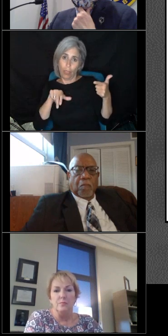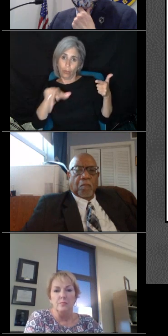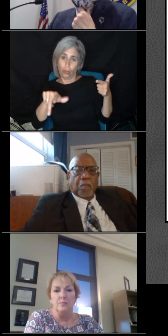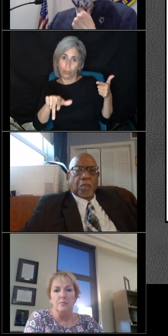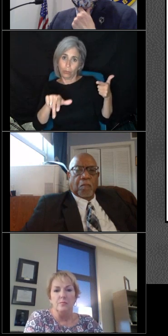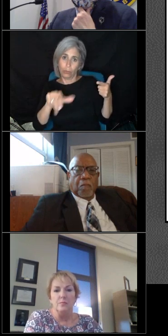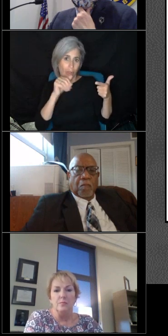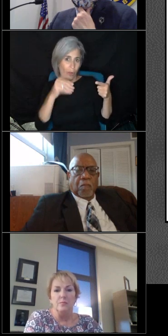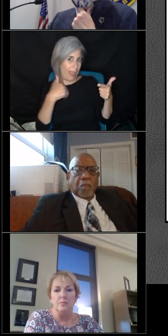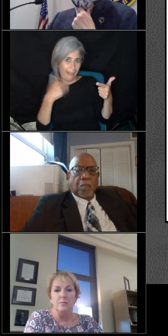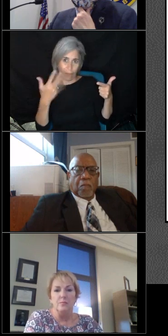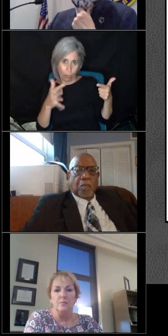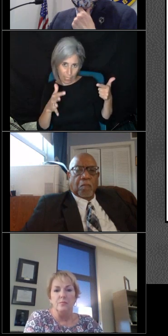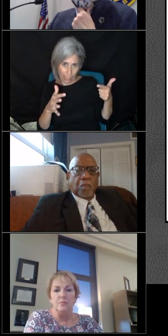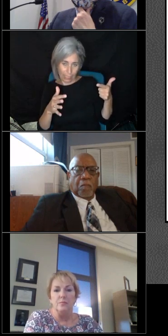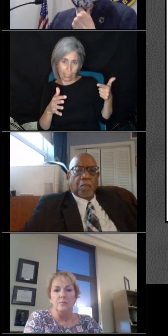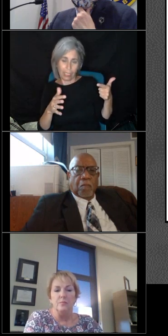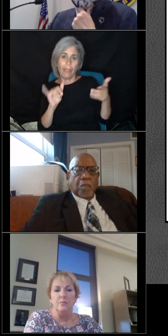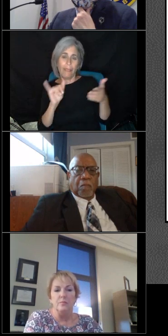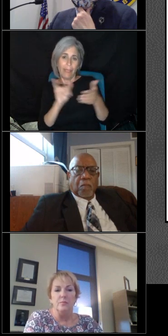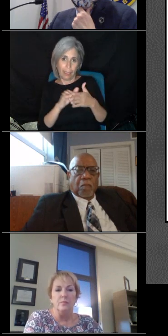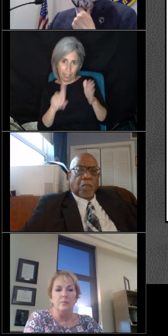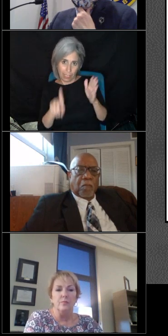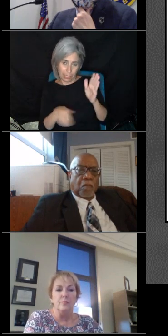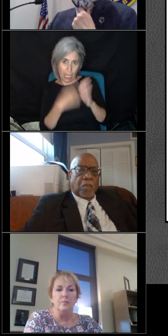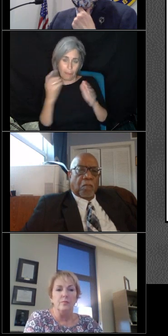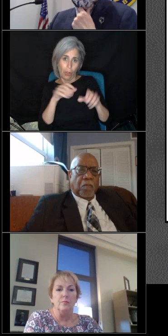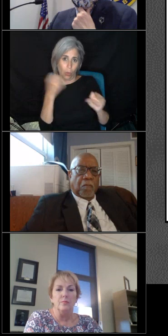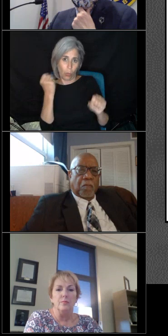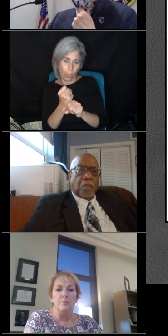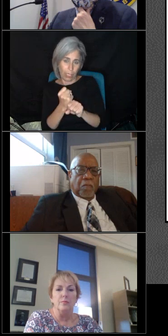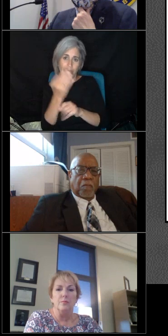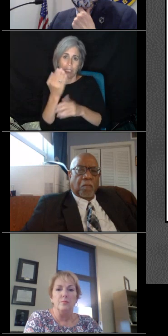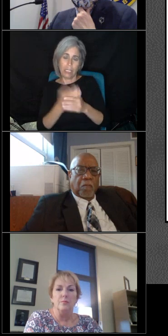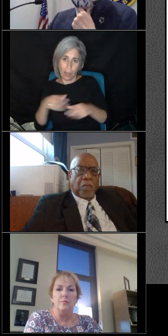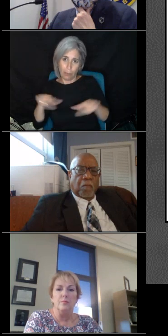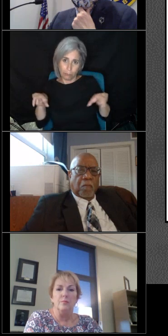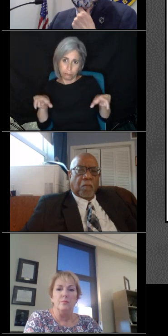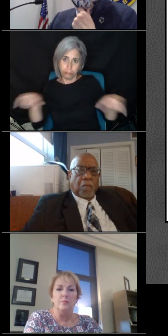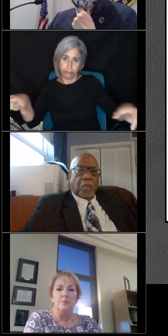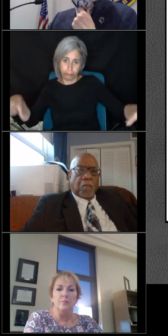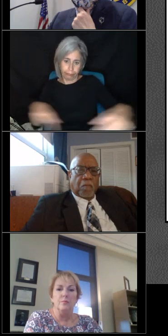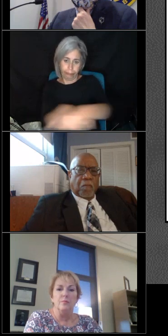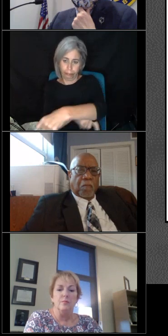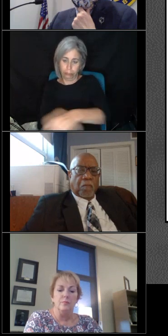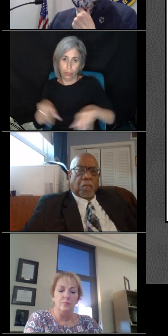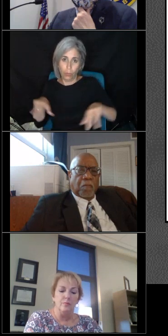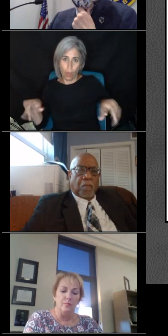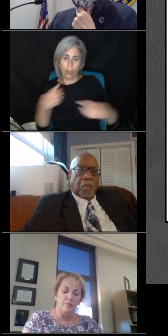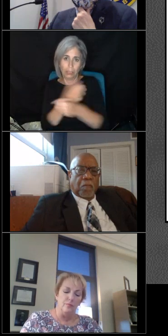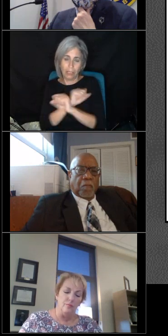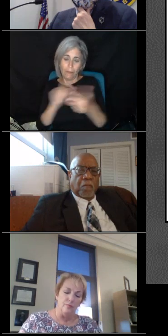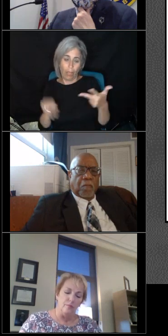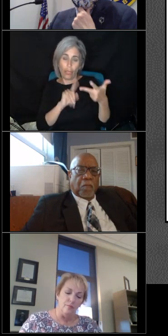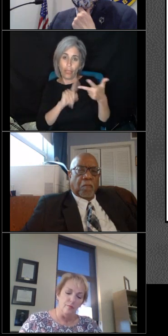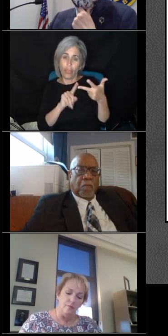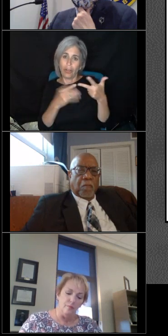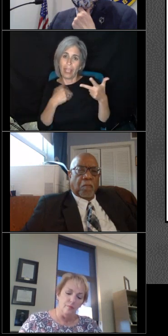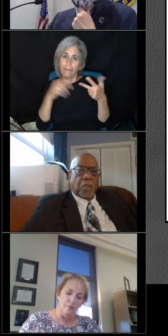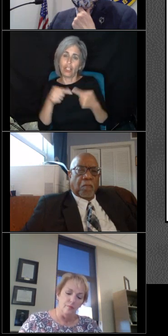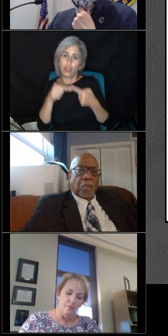exist yet. And so it could be a double win. We can finally have some crosswalks in the area. And three, it has this